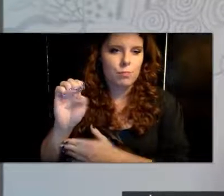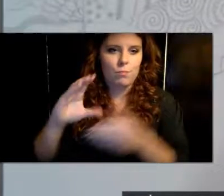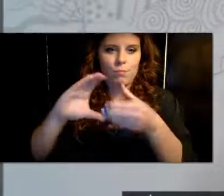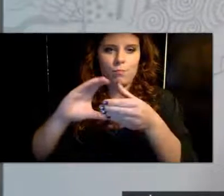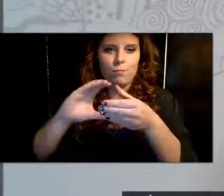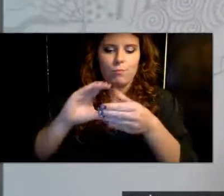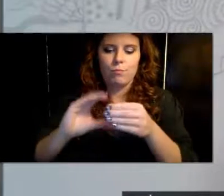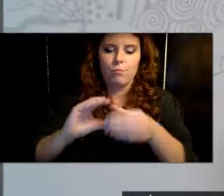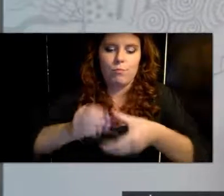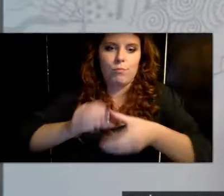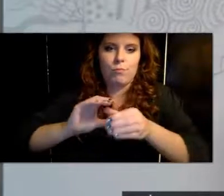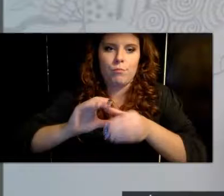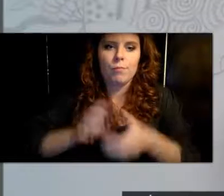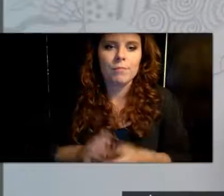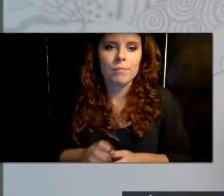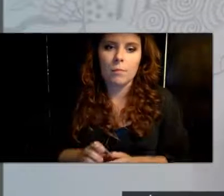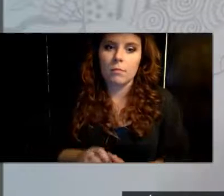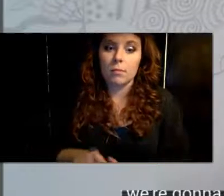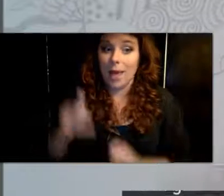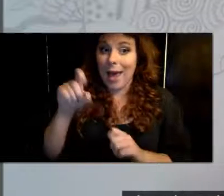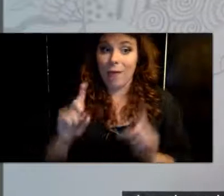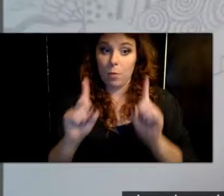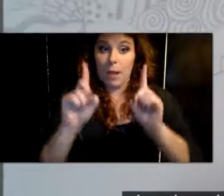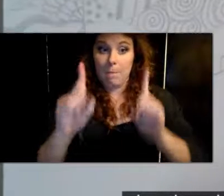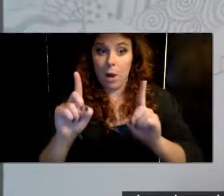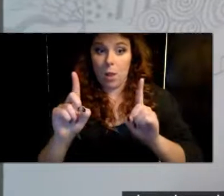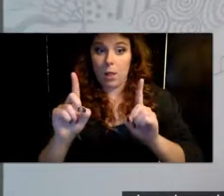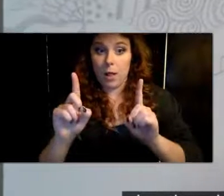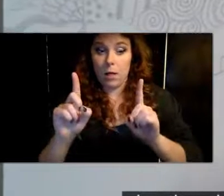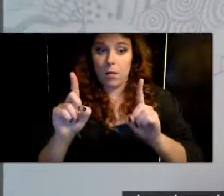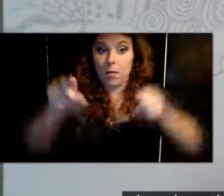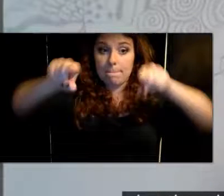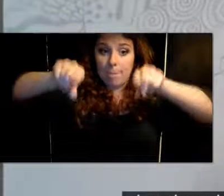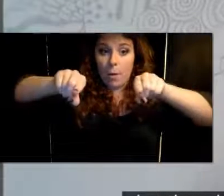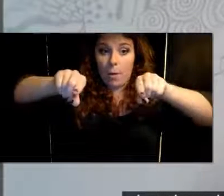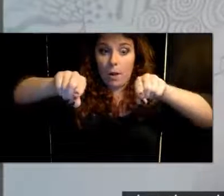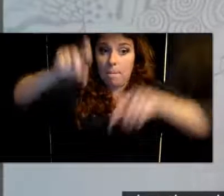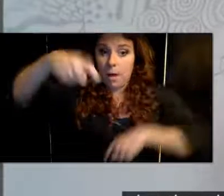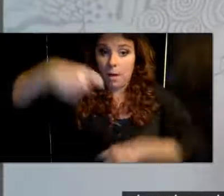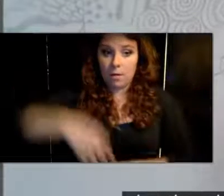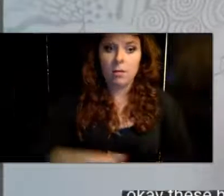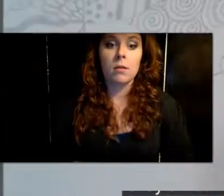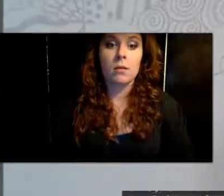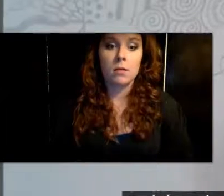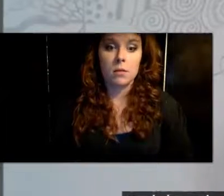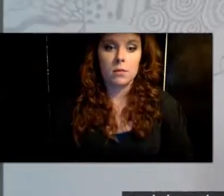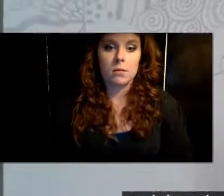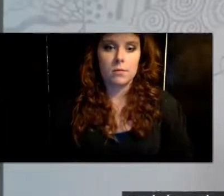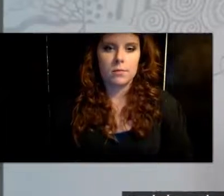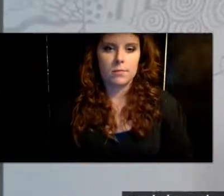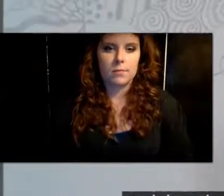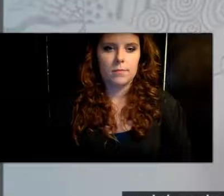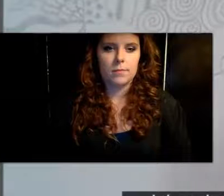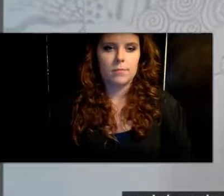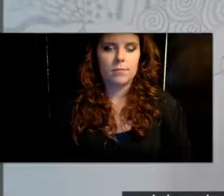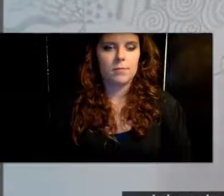Okay, these have to be parallel, and then these have to be parallel. Okay, so that's how we